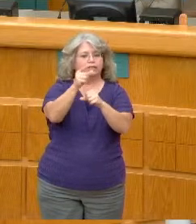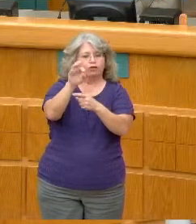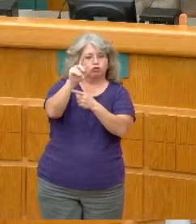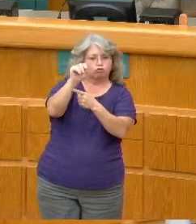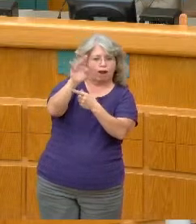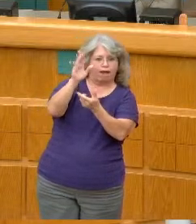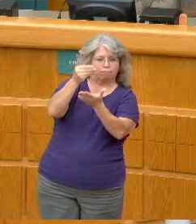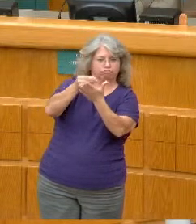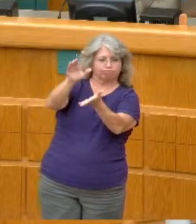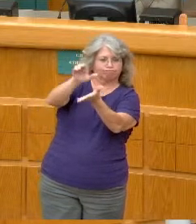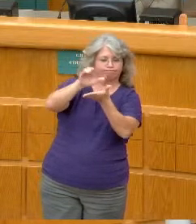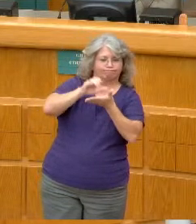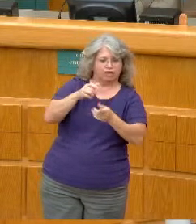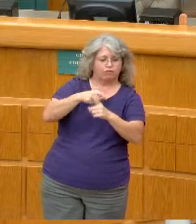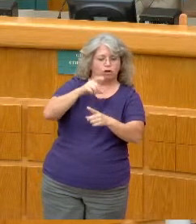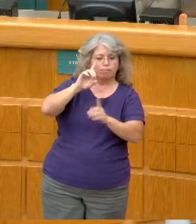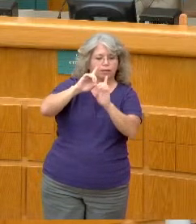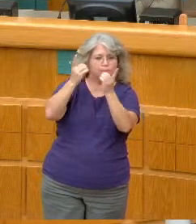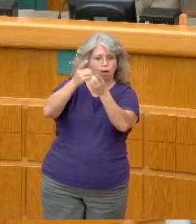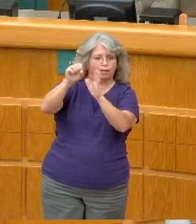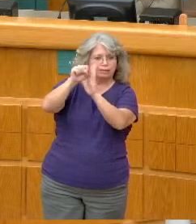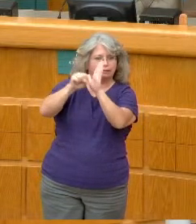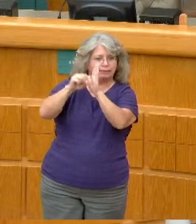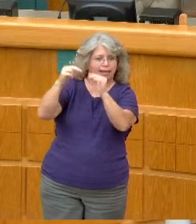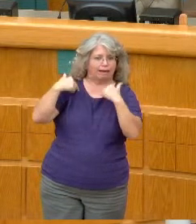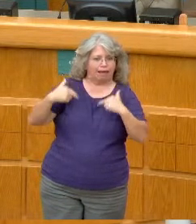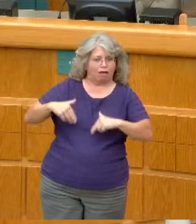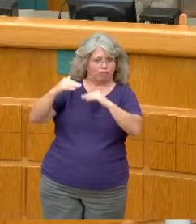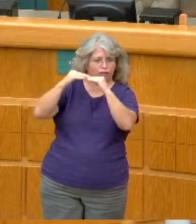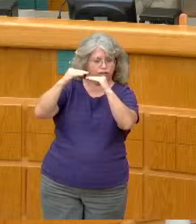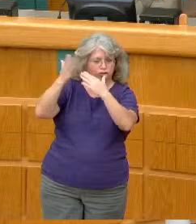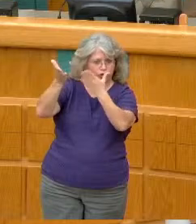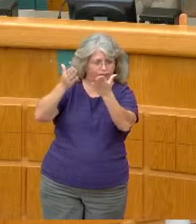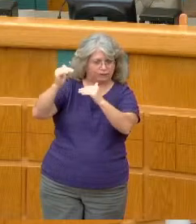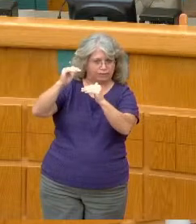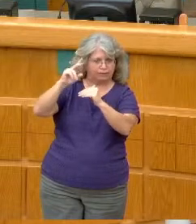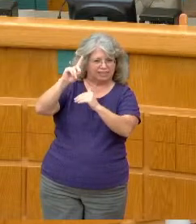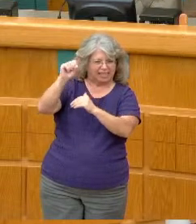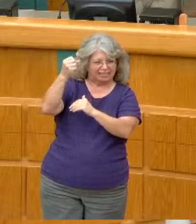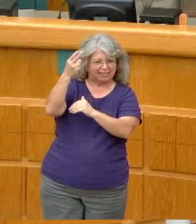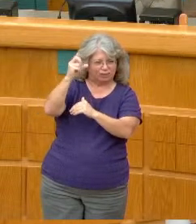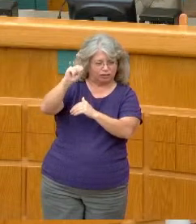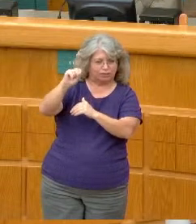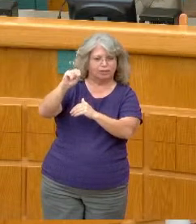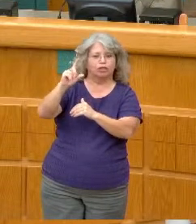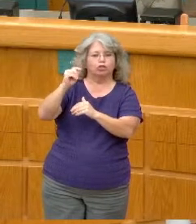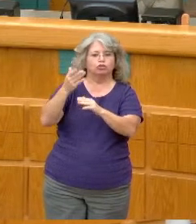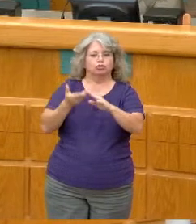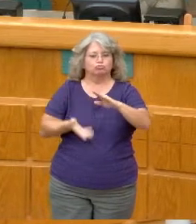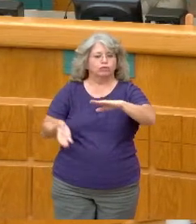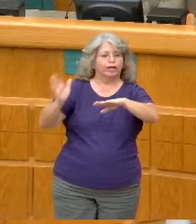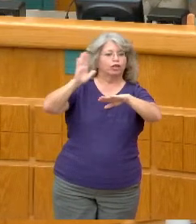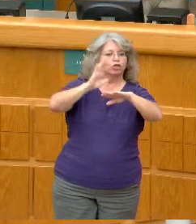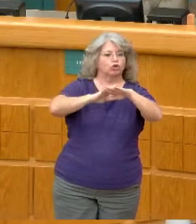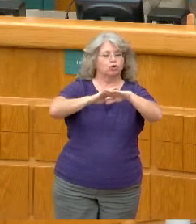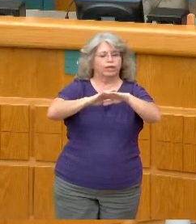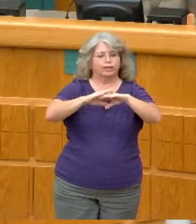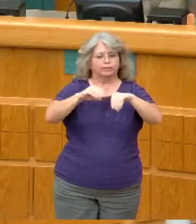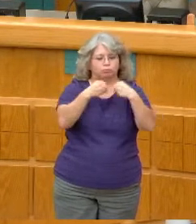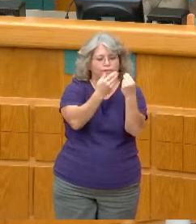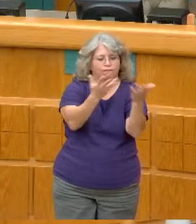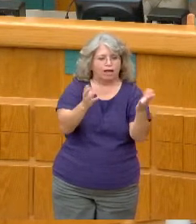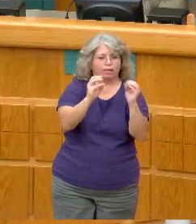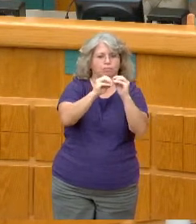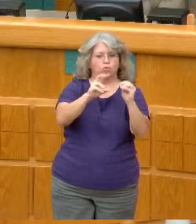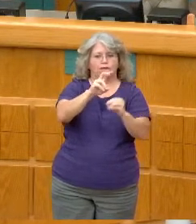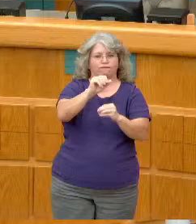The first awesome news of the day is that our City County Public Health District has received a grant from the Department of the State